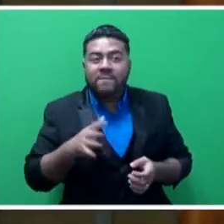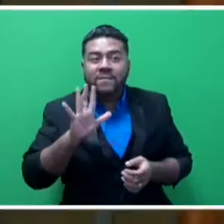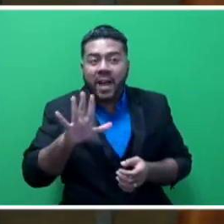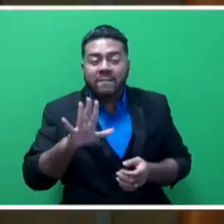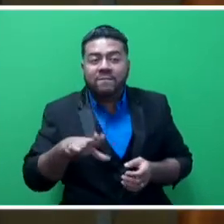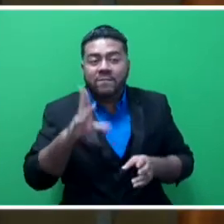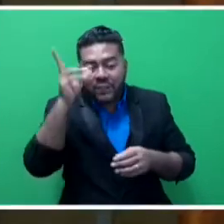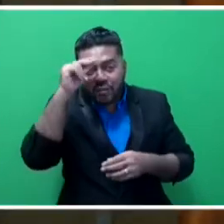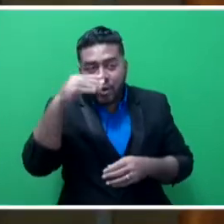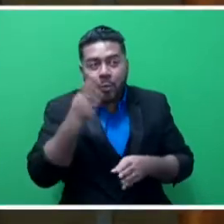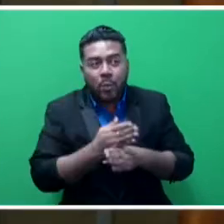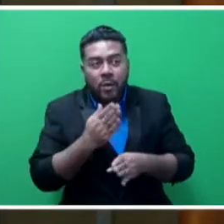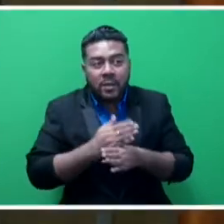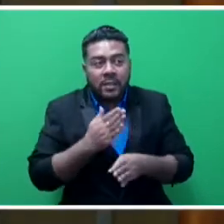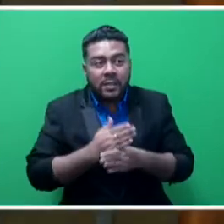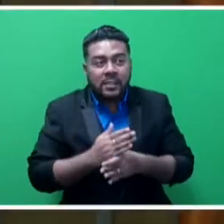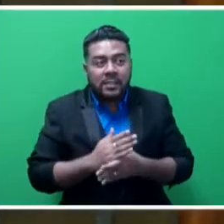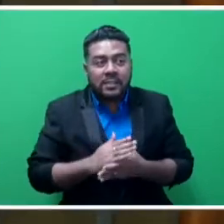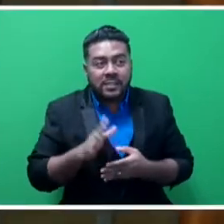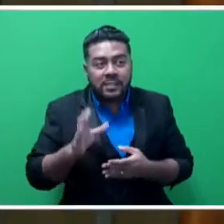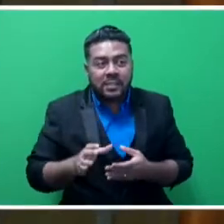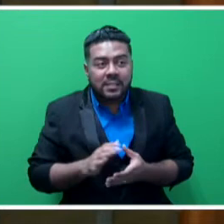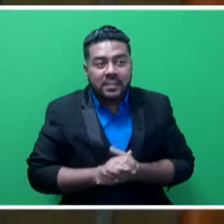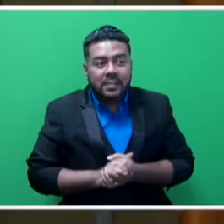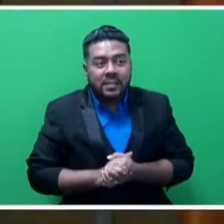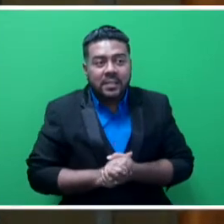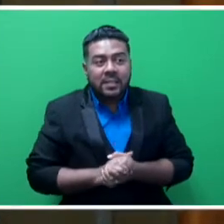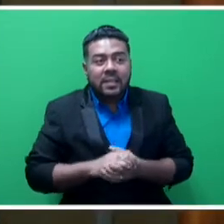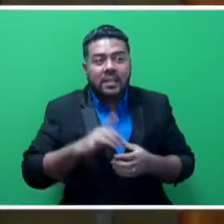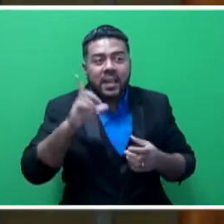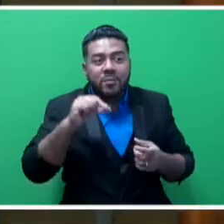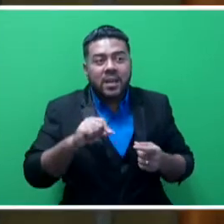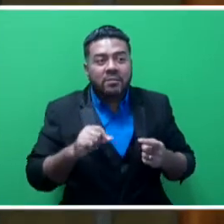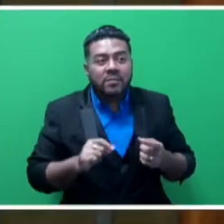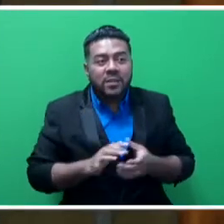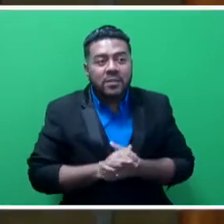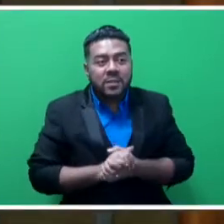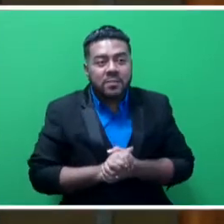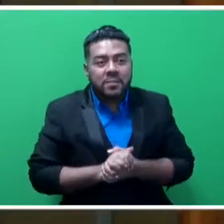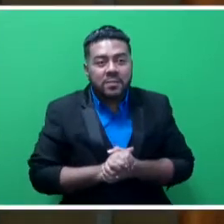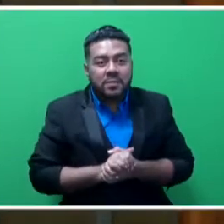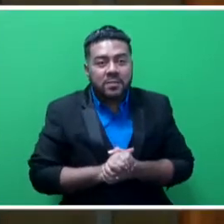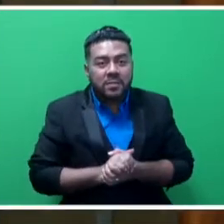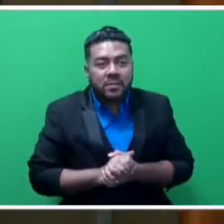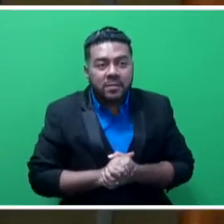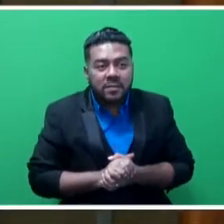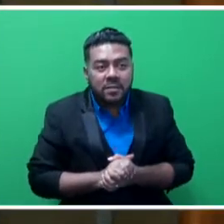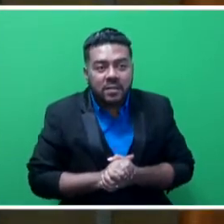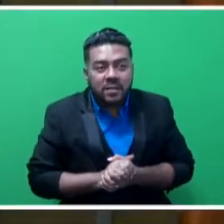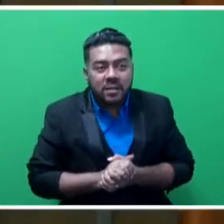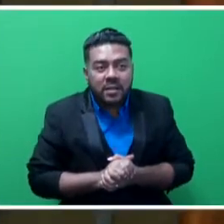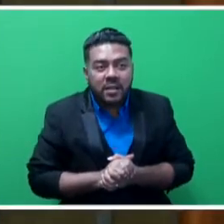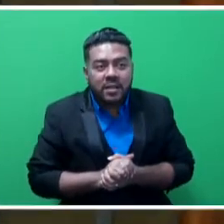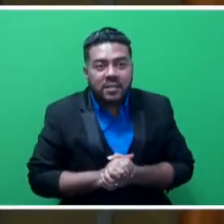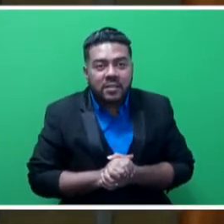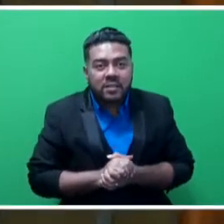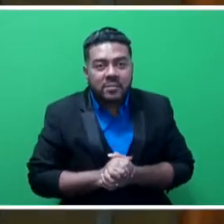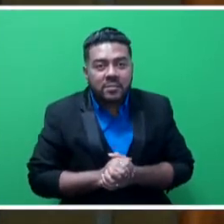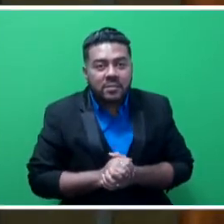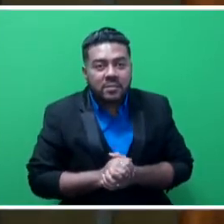Fijian workers, Mr. Speaker, to be mobilized from 25th November 2020 to this month